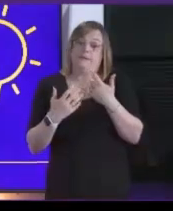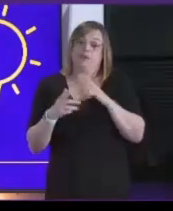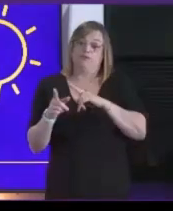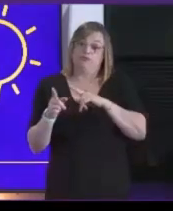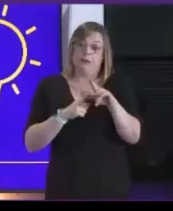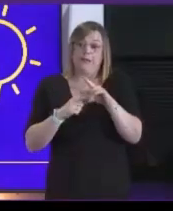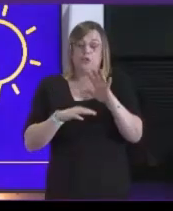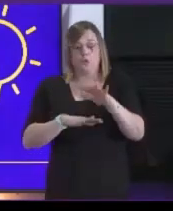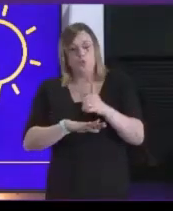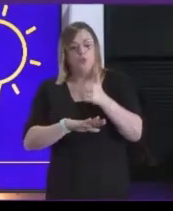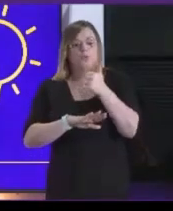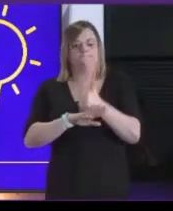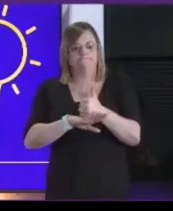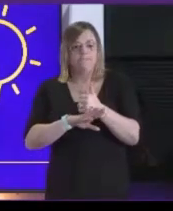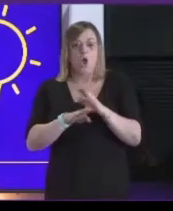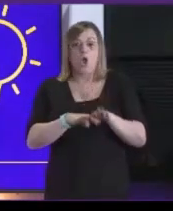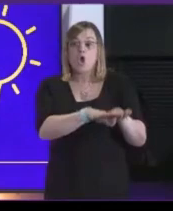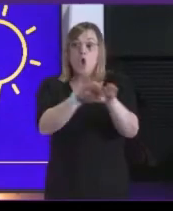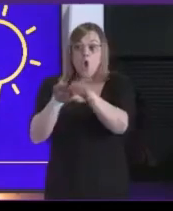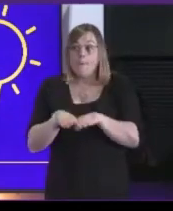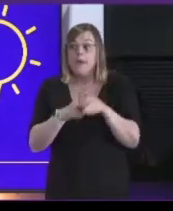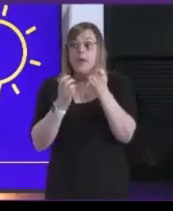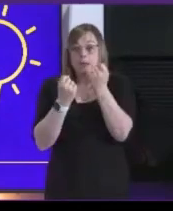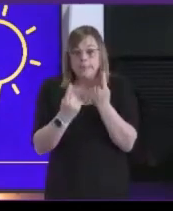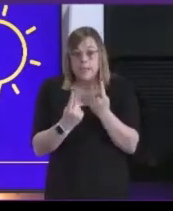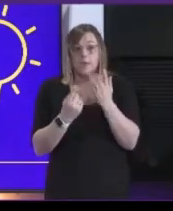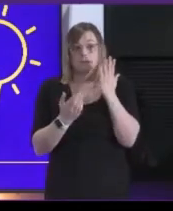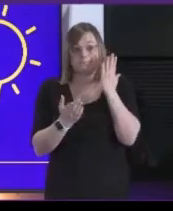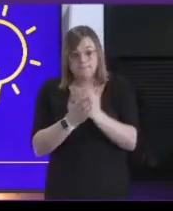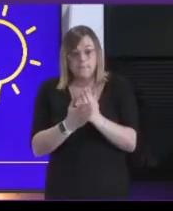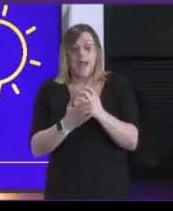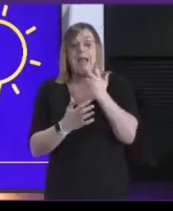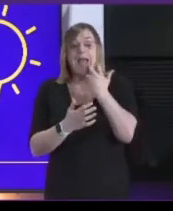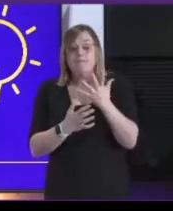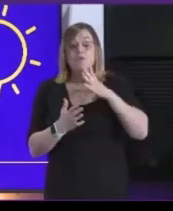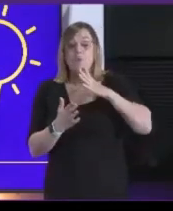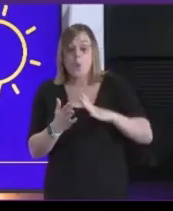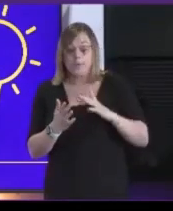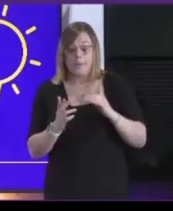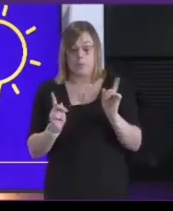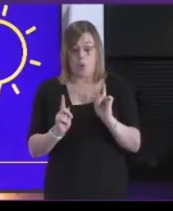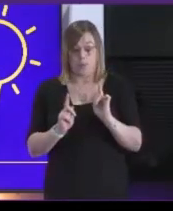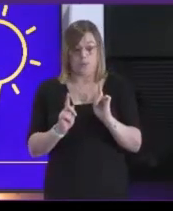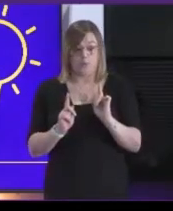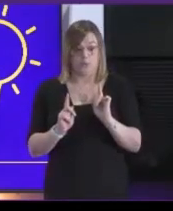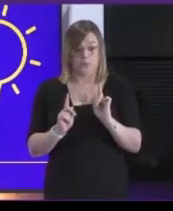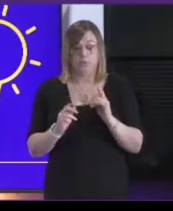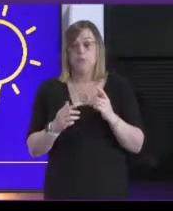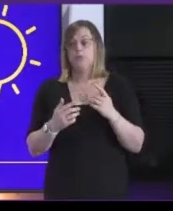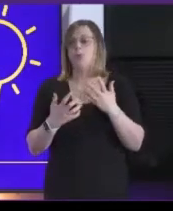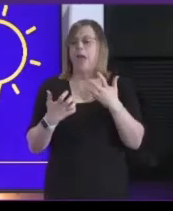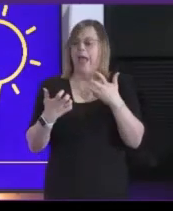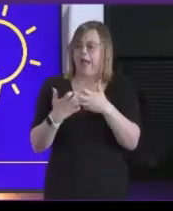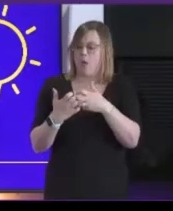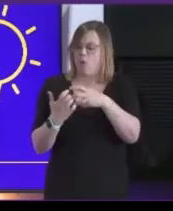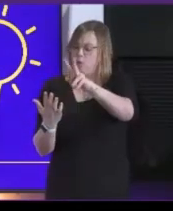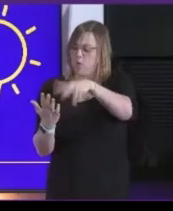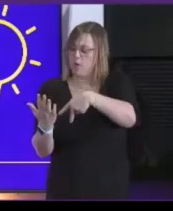establish common understanding of what does every requirement entails. How are you gonna interpret